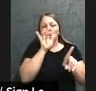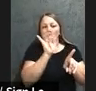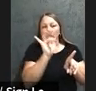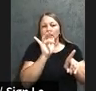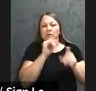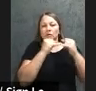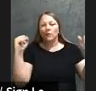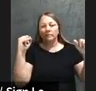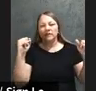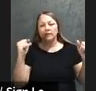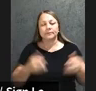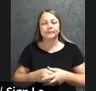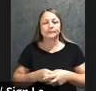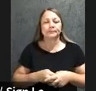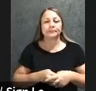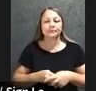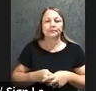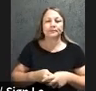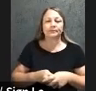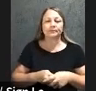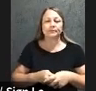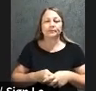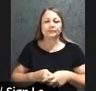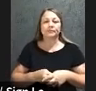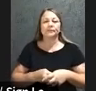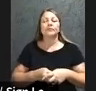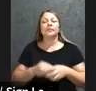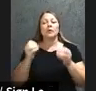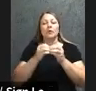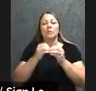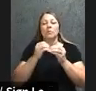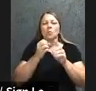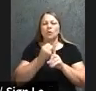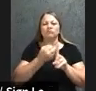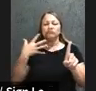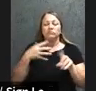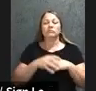kind of information. So I'll go into a little more detail about that.